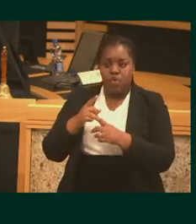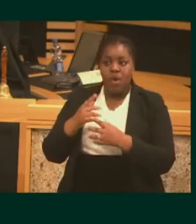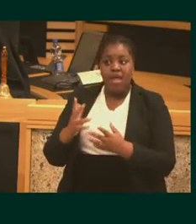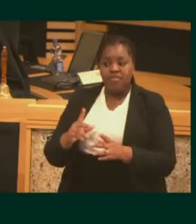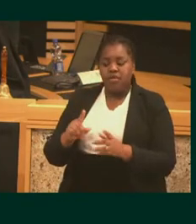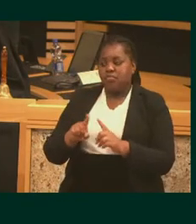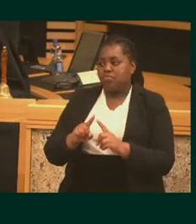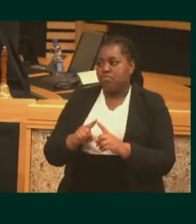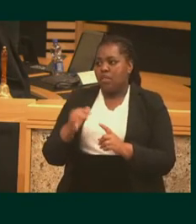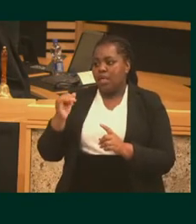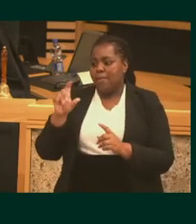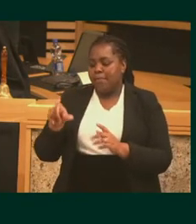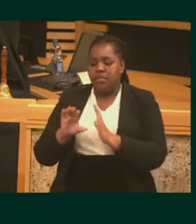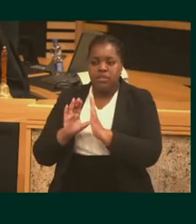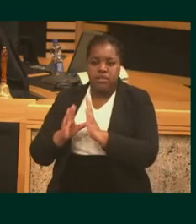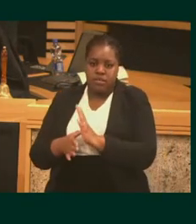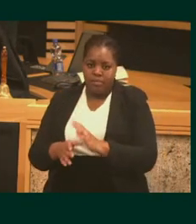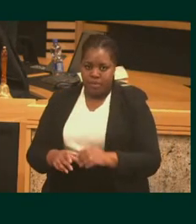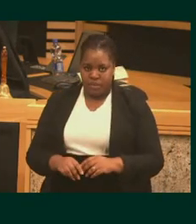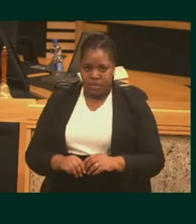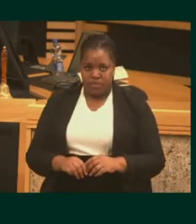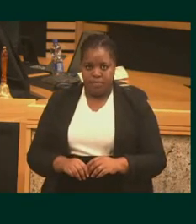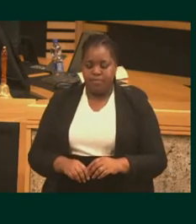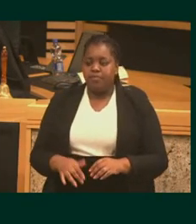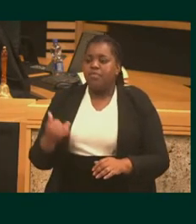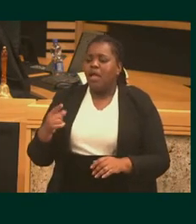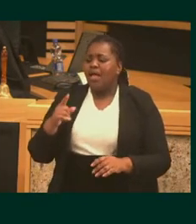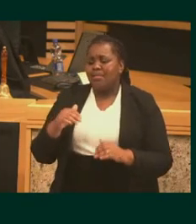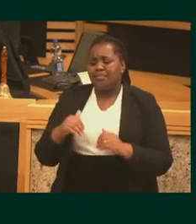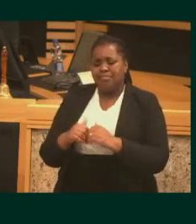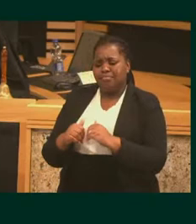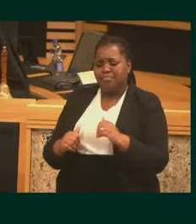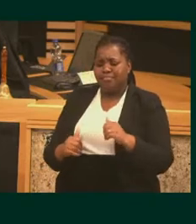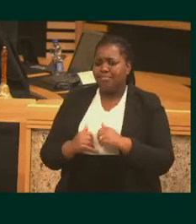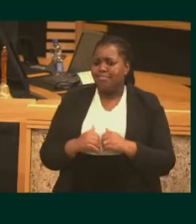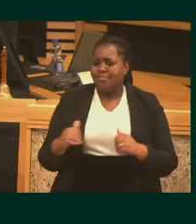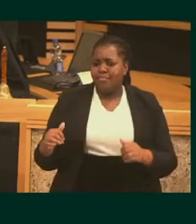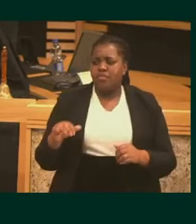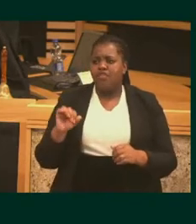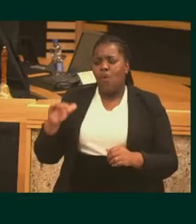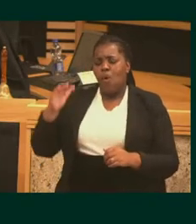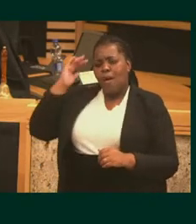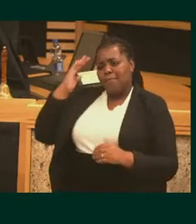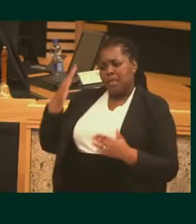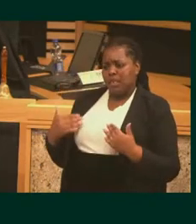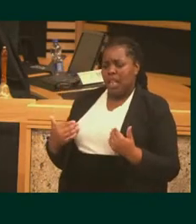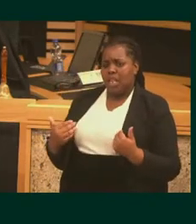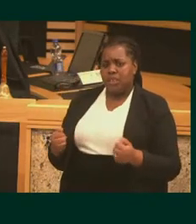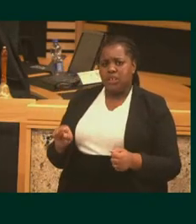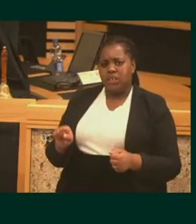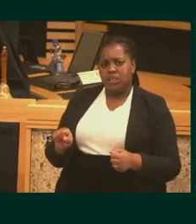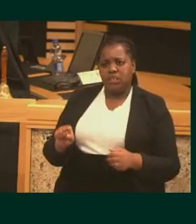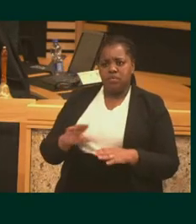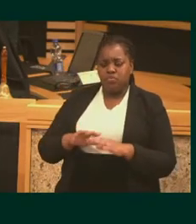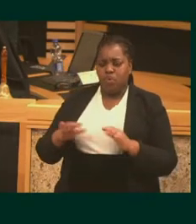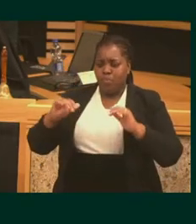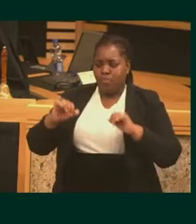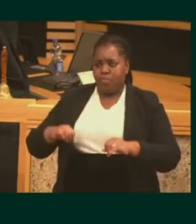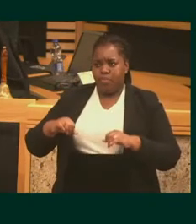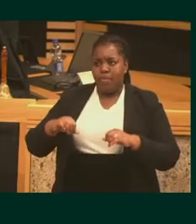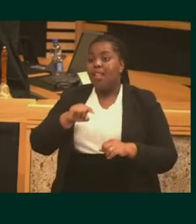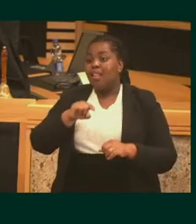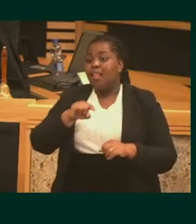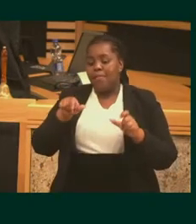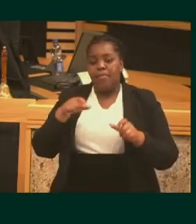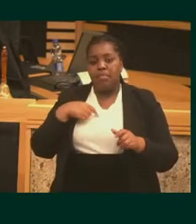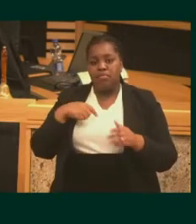of the rights of disabled person that the Discrimination on the basis of mental illness is not permitted and that people